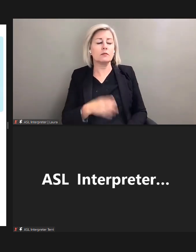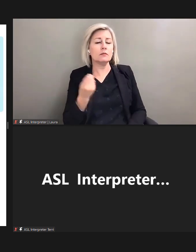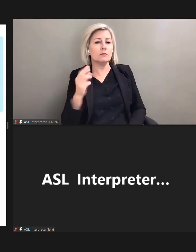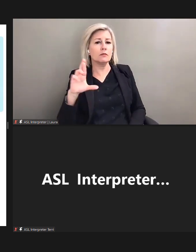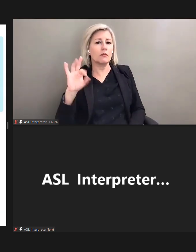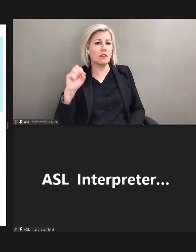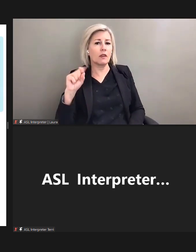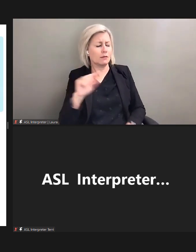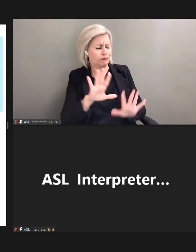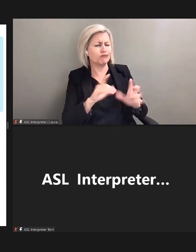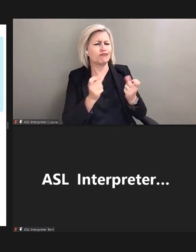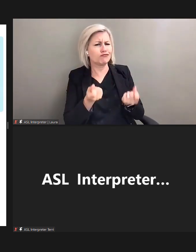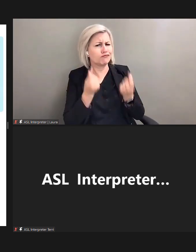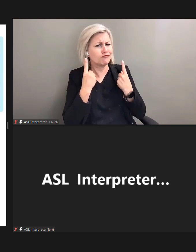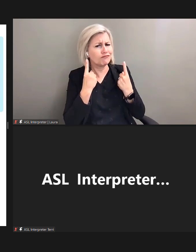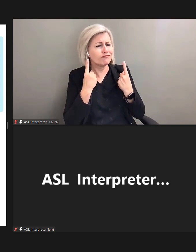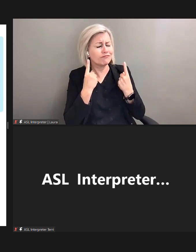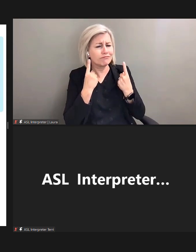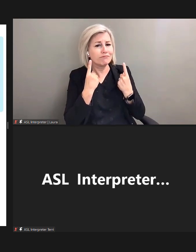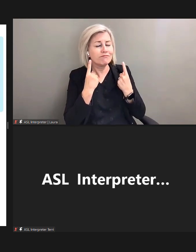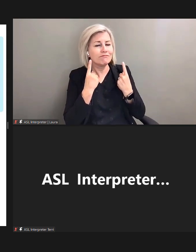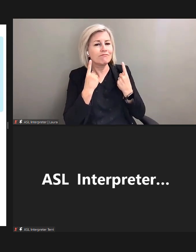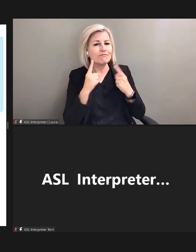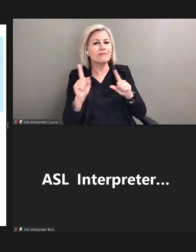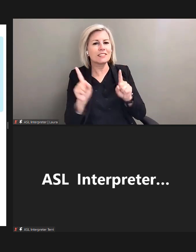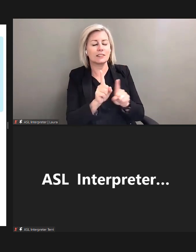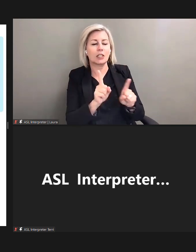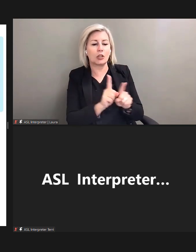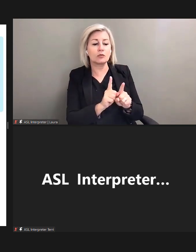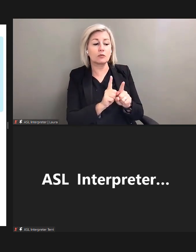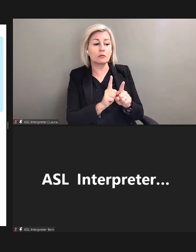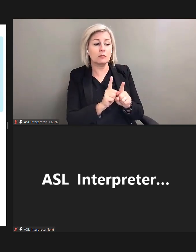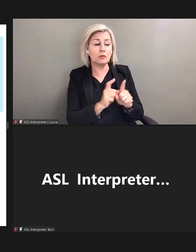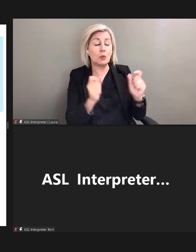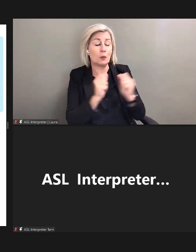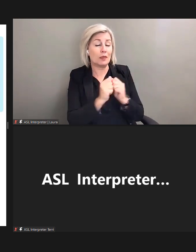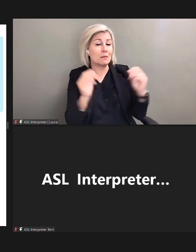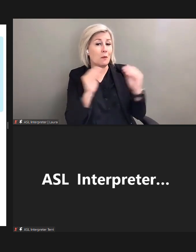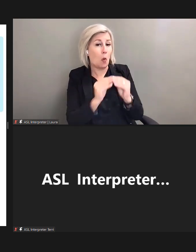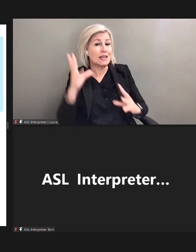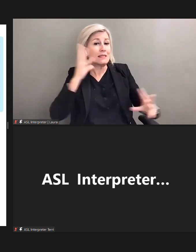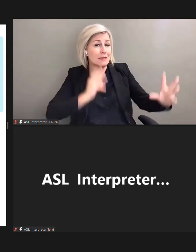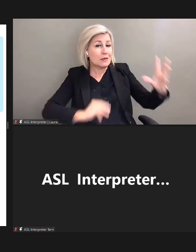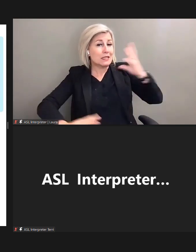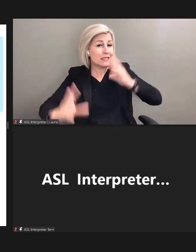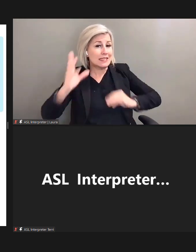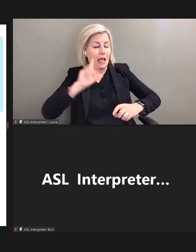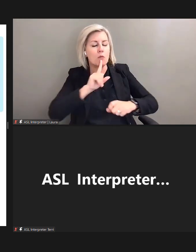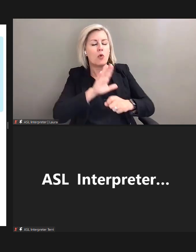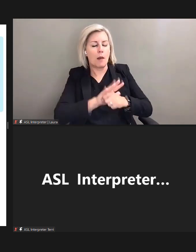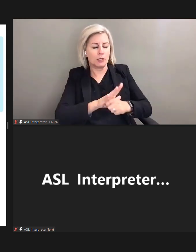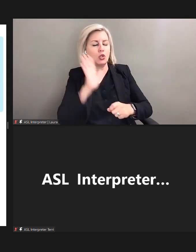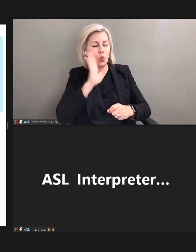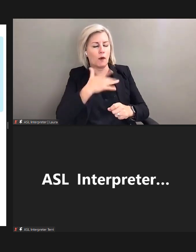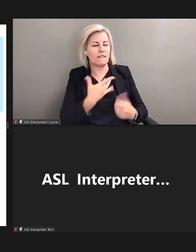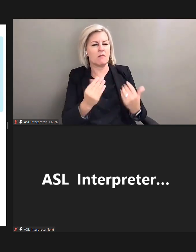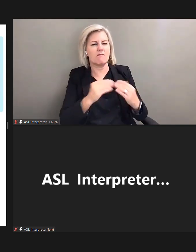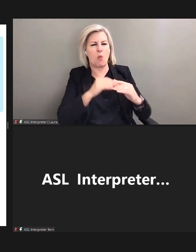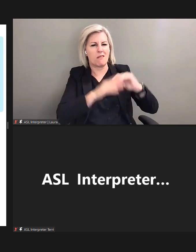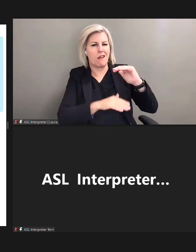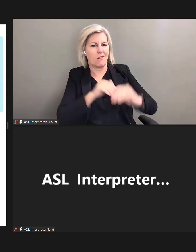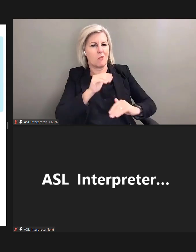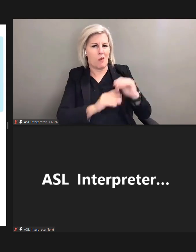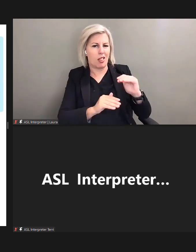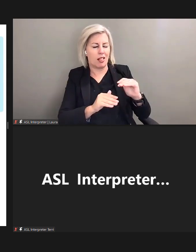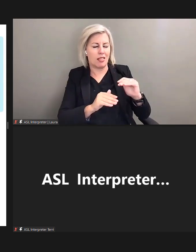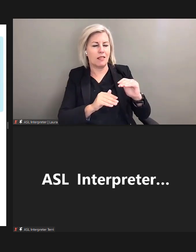understand that concern. And it's also the thing with more experience, you'll promise you'll feel more comfortable about it after you've